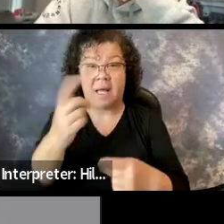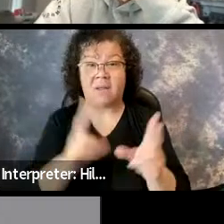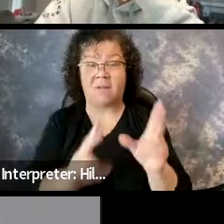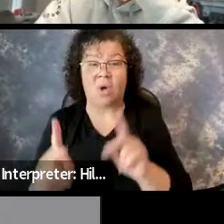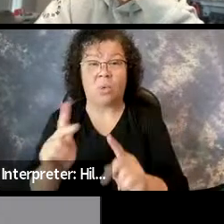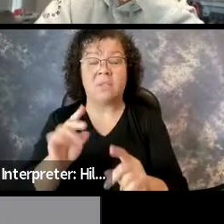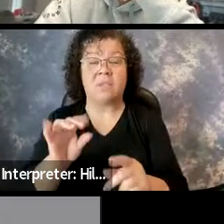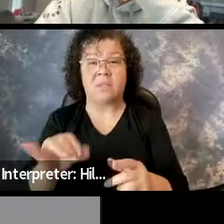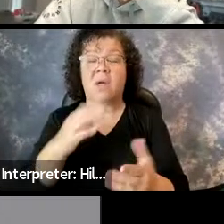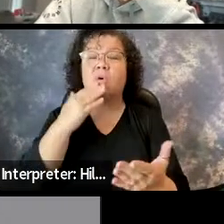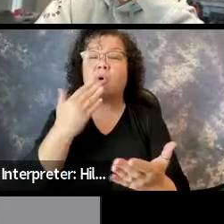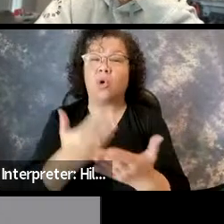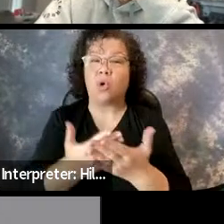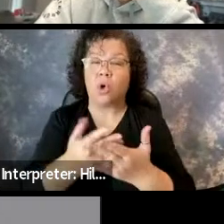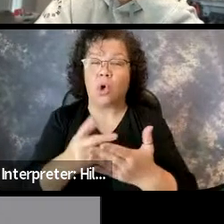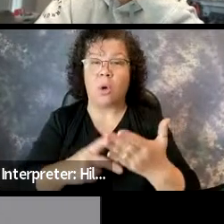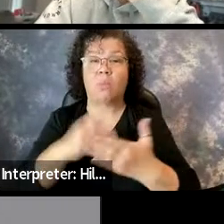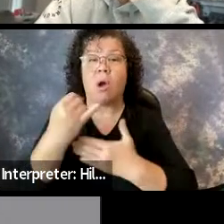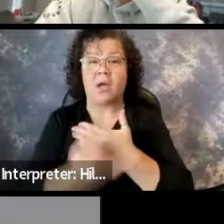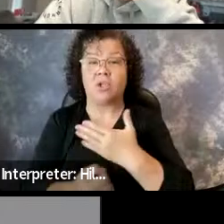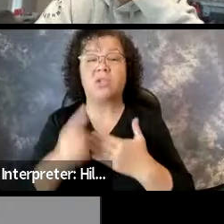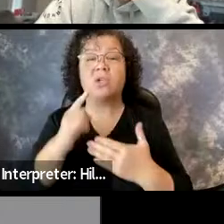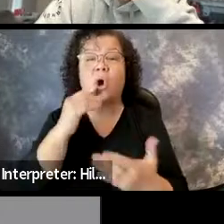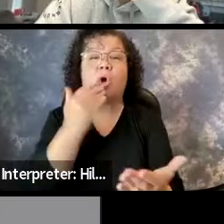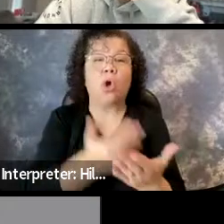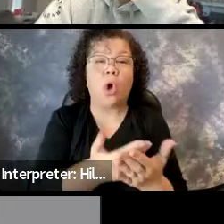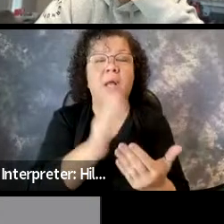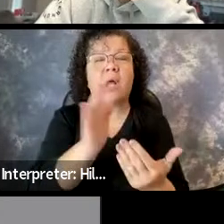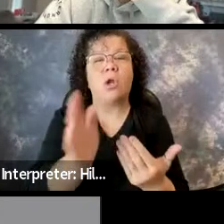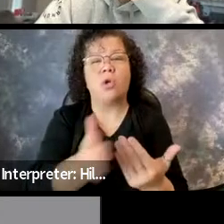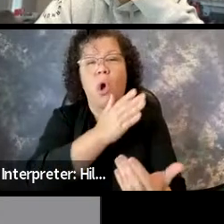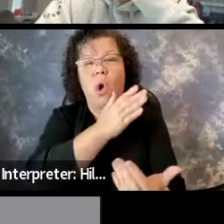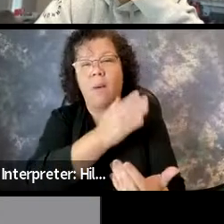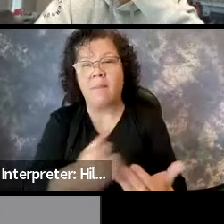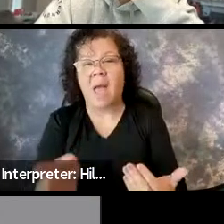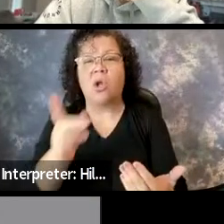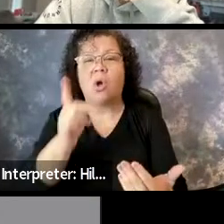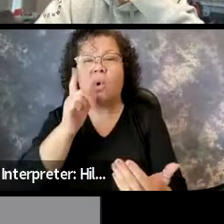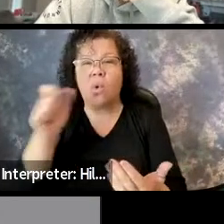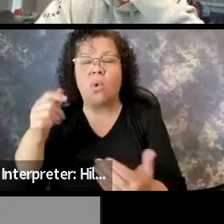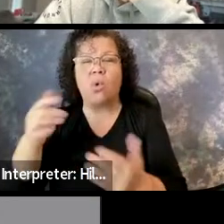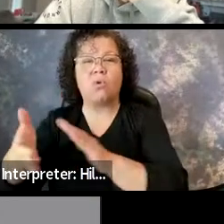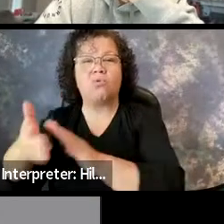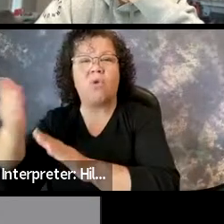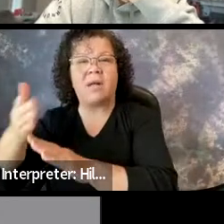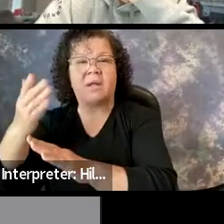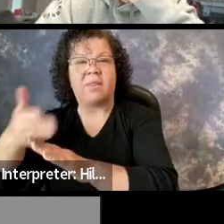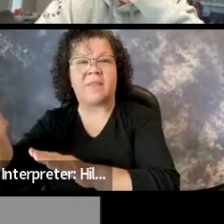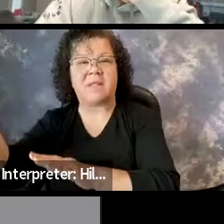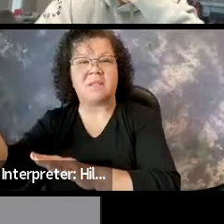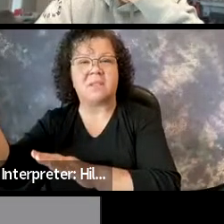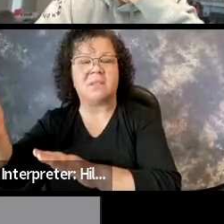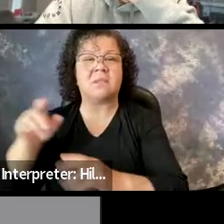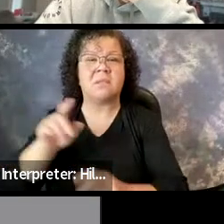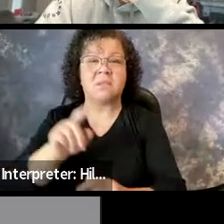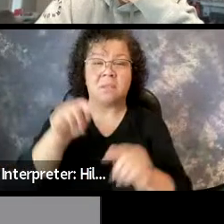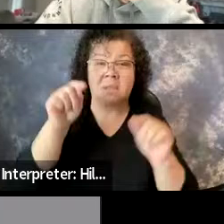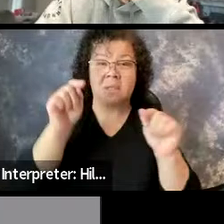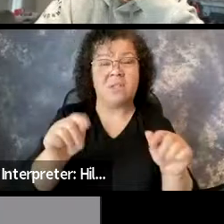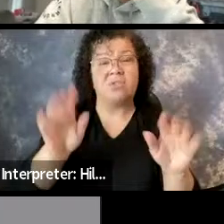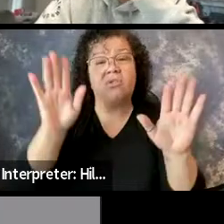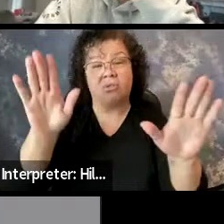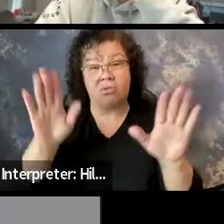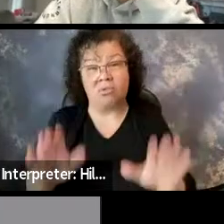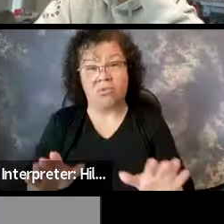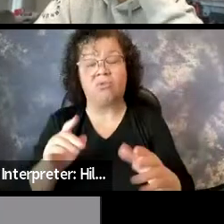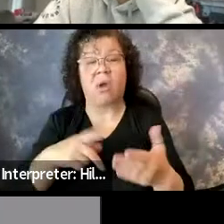that good projects are good projects no matter who's in office or who's running things. This is a great project. This